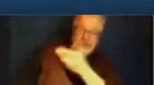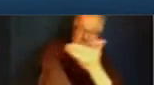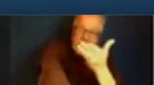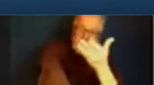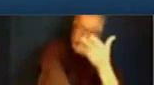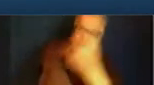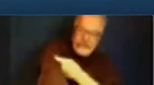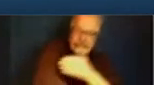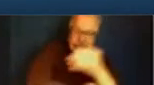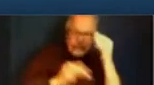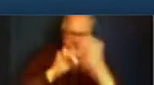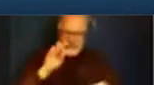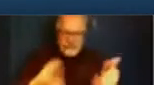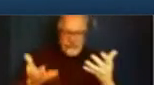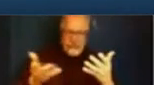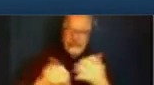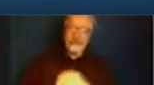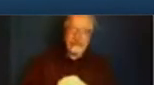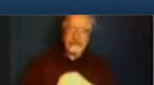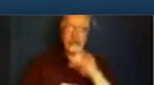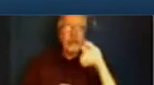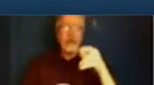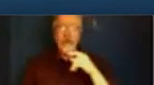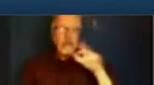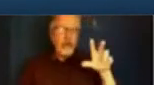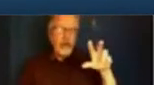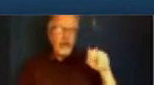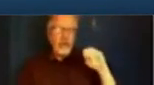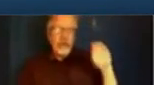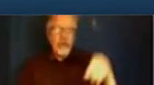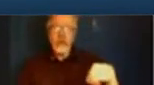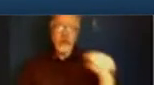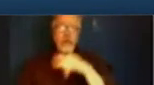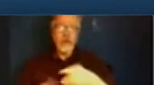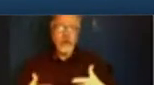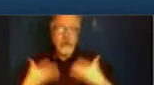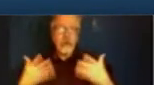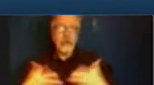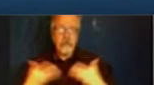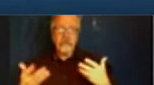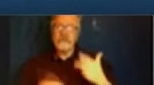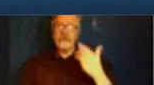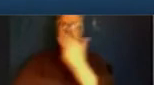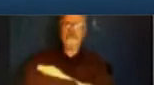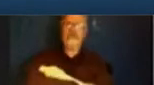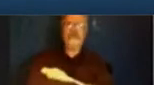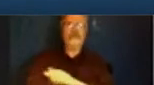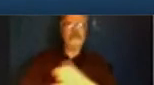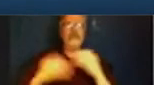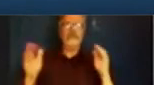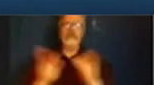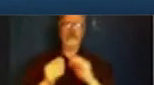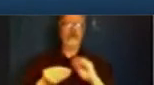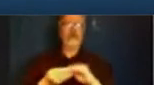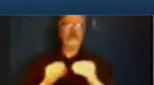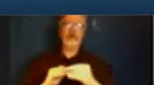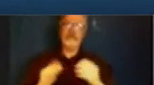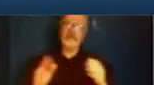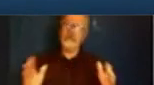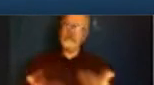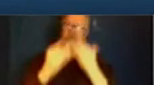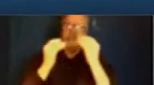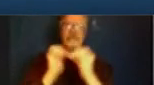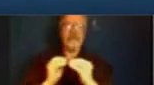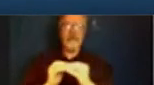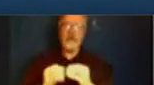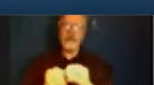children vaccinated, and we're really hopeful that people increase that. By the way, I want to add something. There is so much misinformation going around.